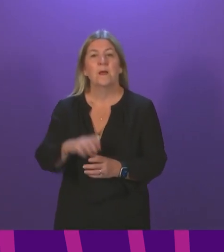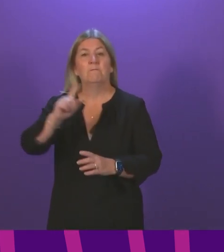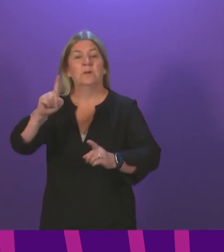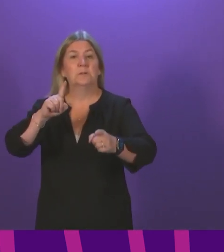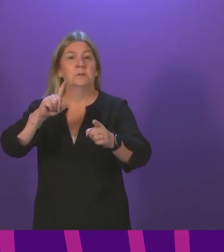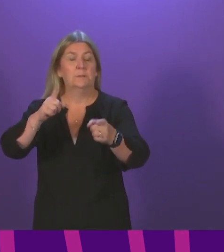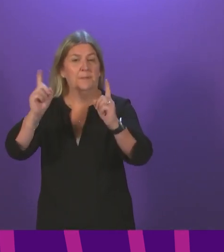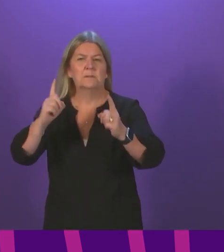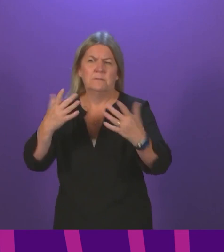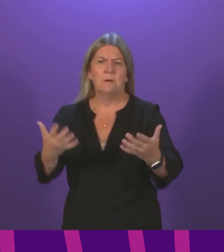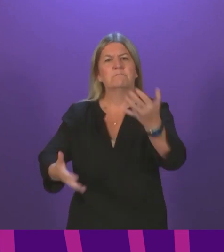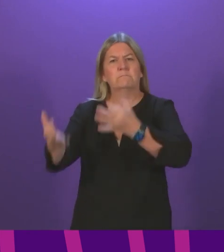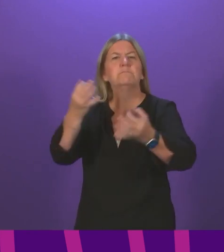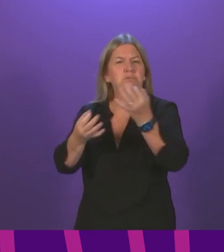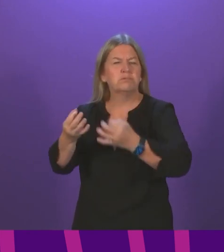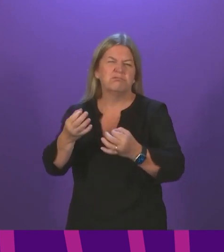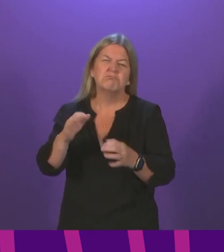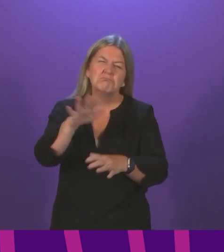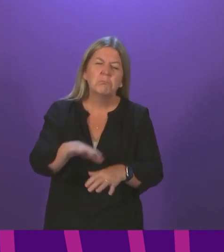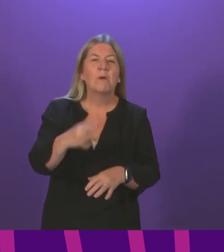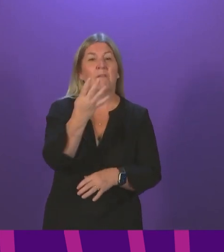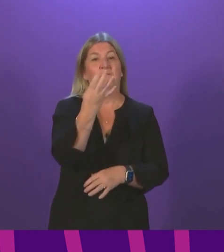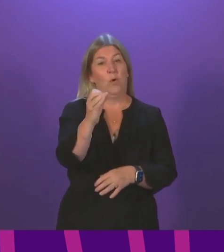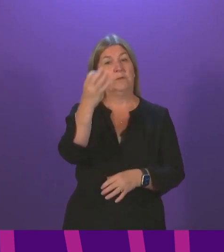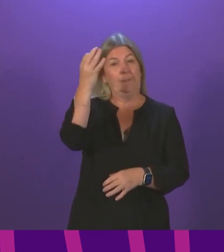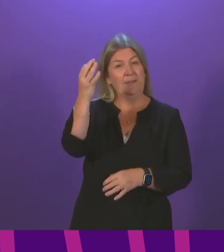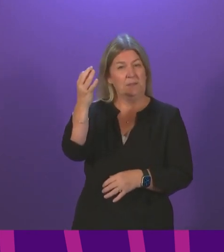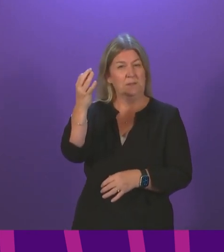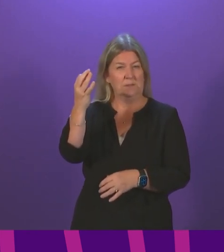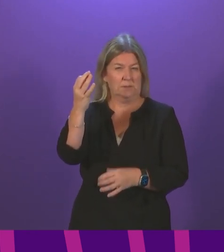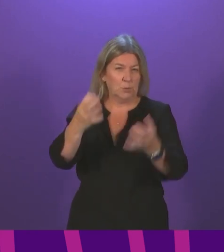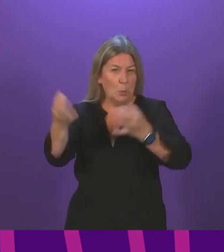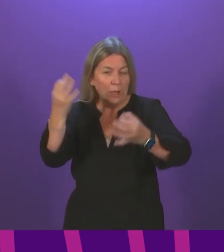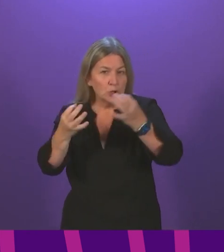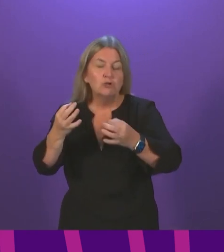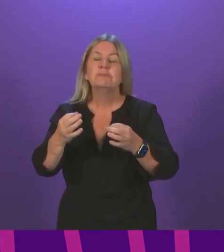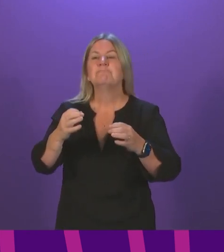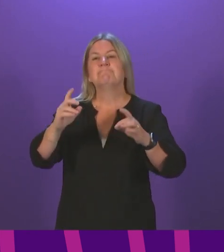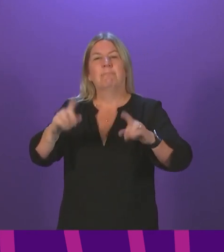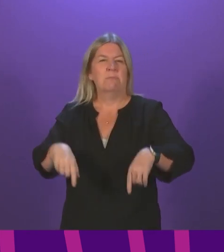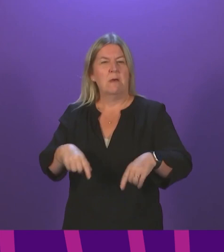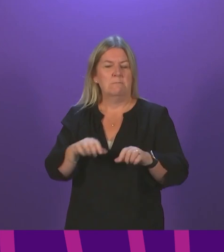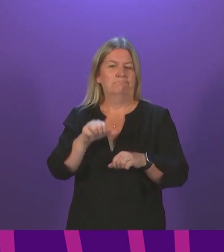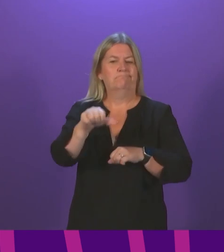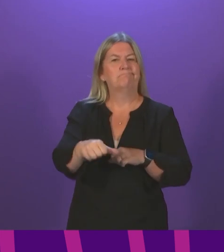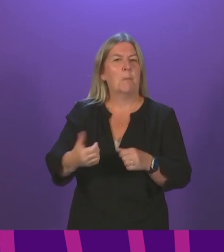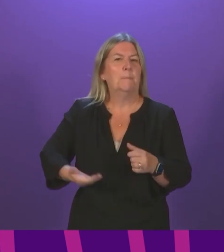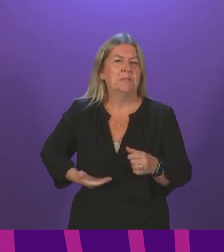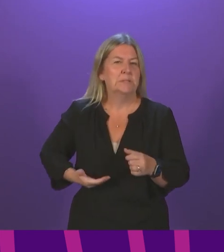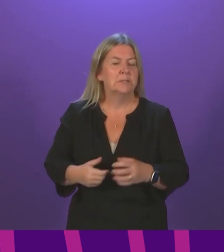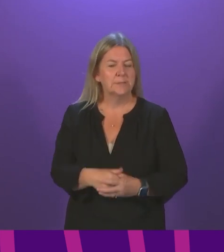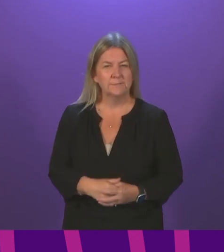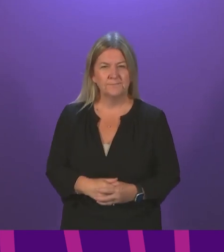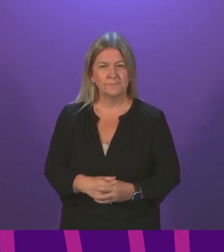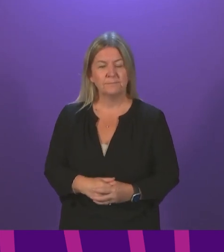around 40 minutes for questions, after which we'll move on to the next item of business. It would be helpful if members who wish to ask a question were to